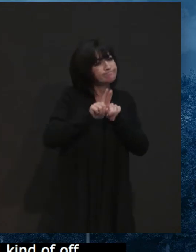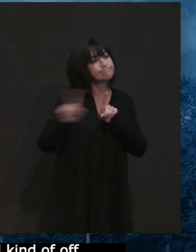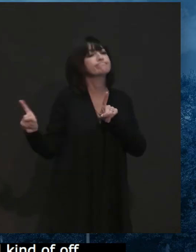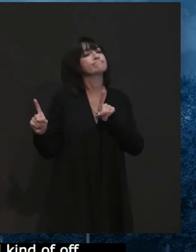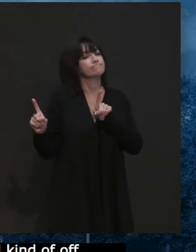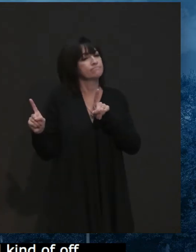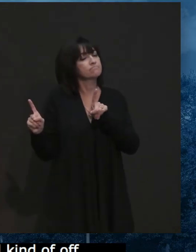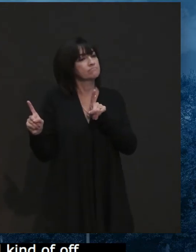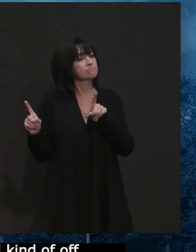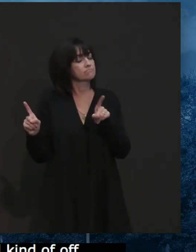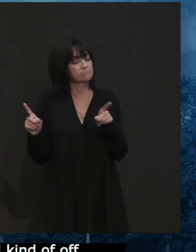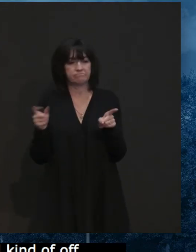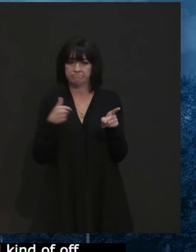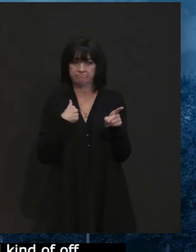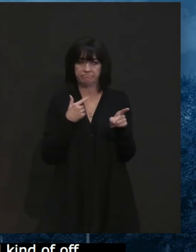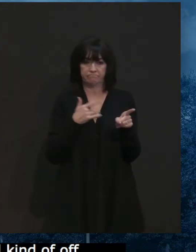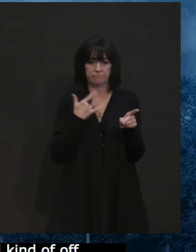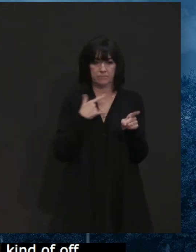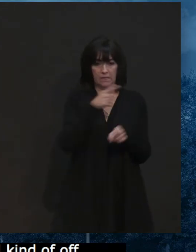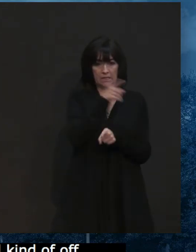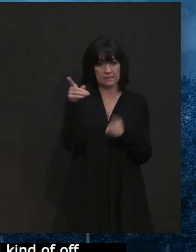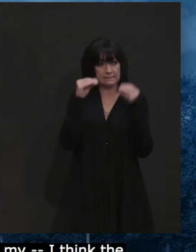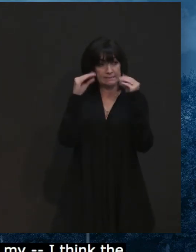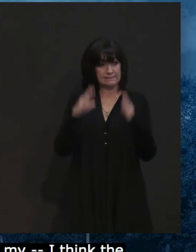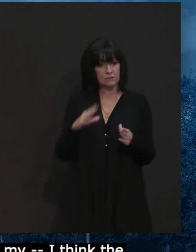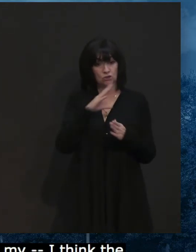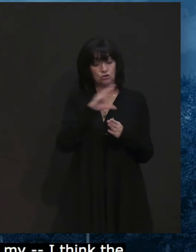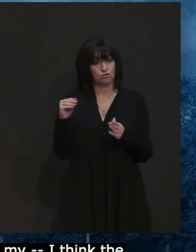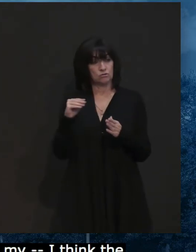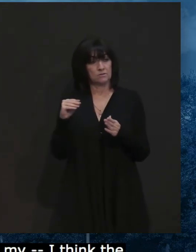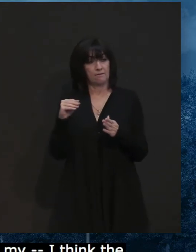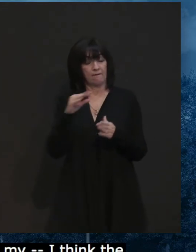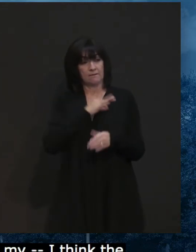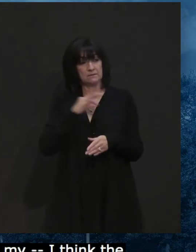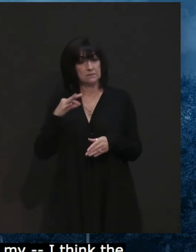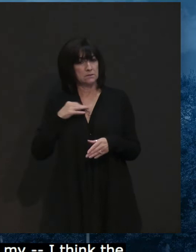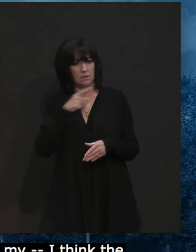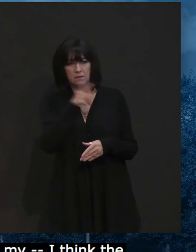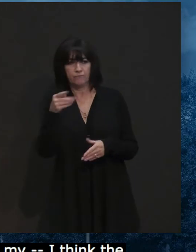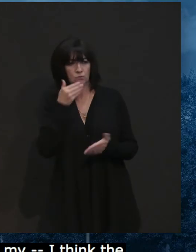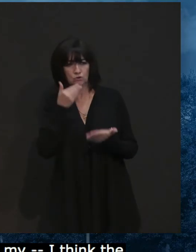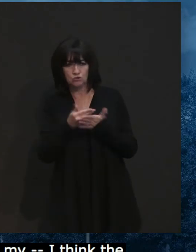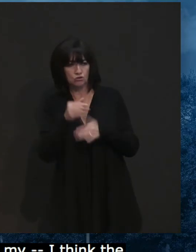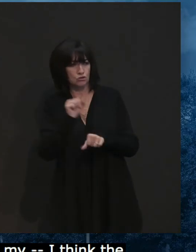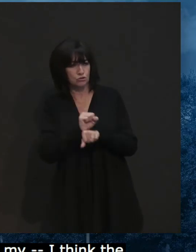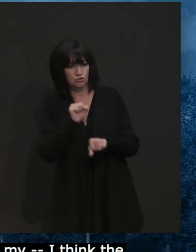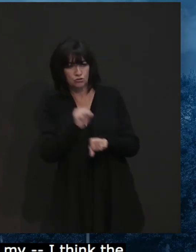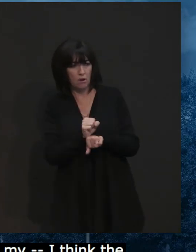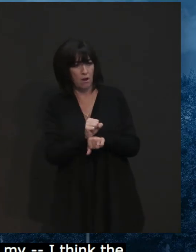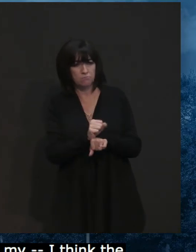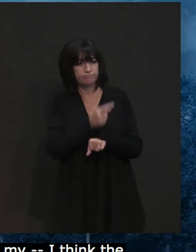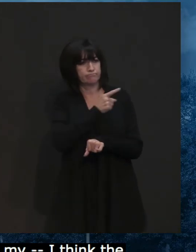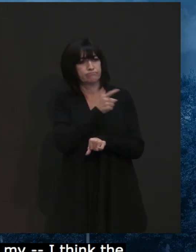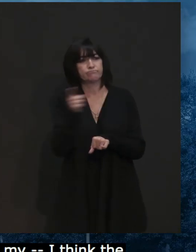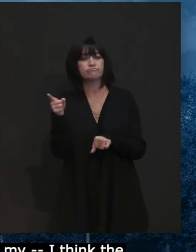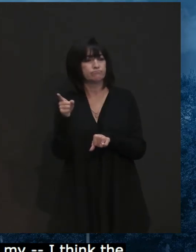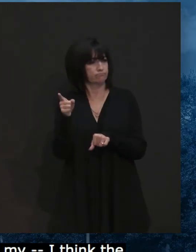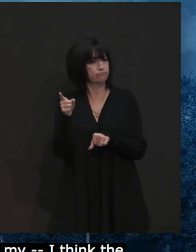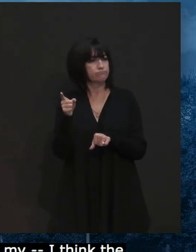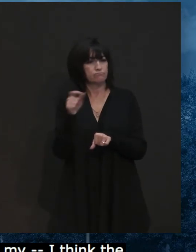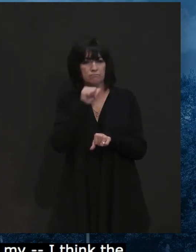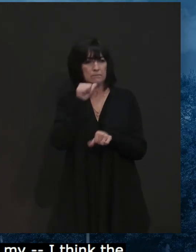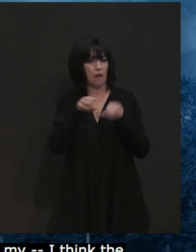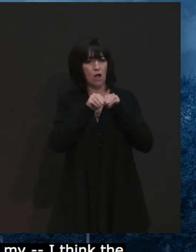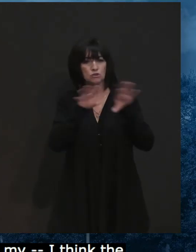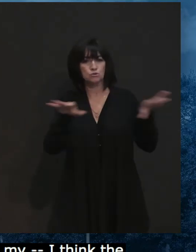the teachers and staff, the school districts are doing an exceptional job gradually moving children back into the hybrid model